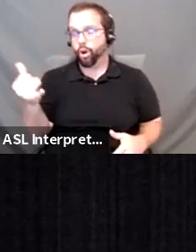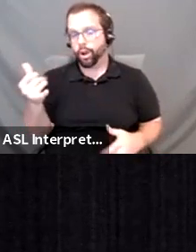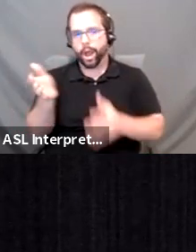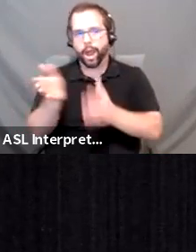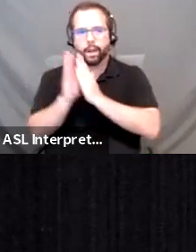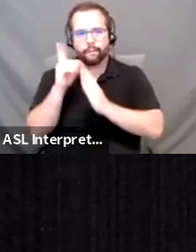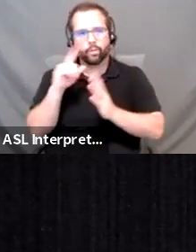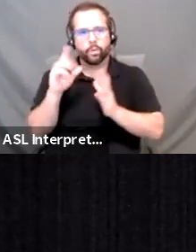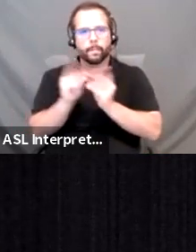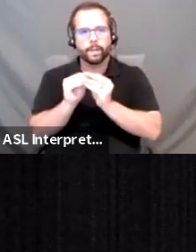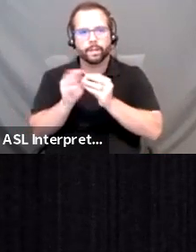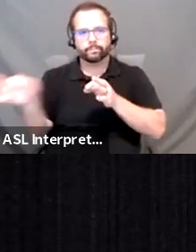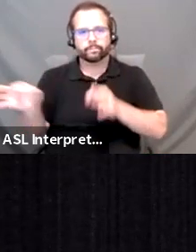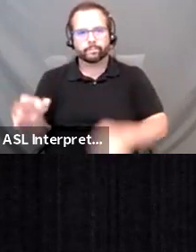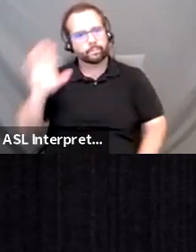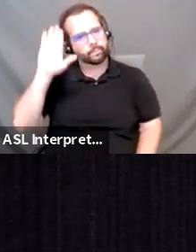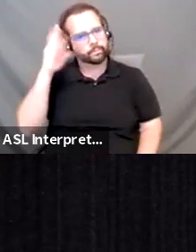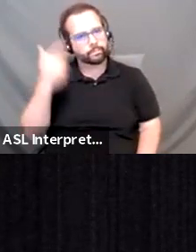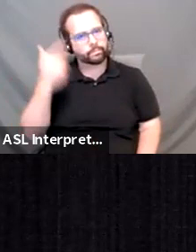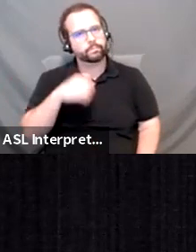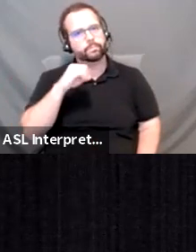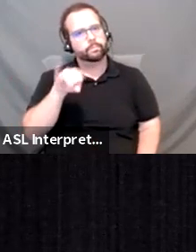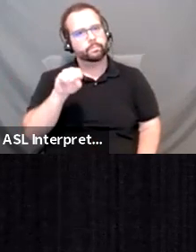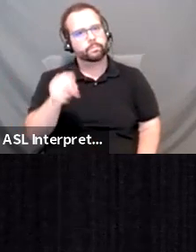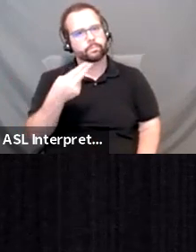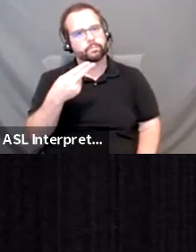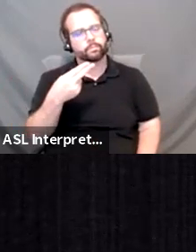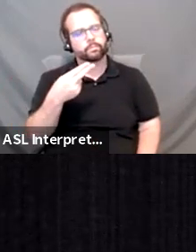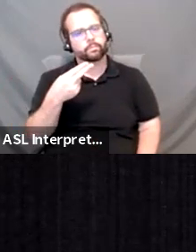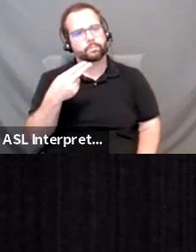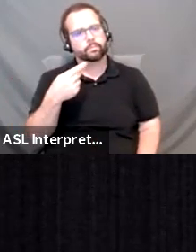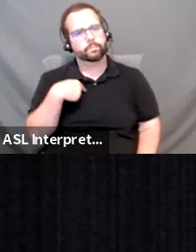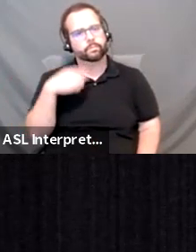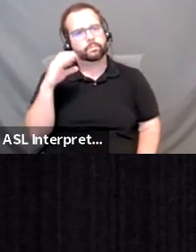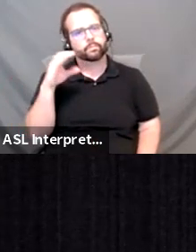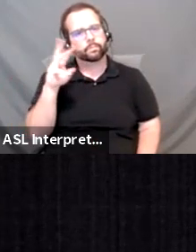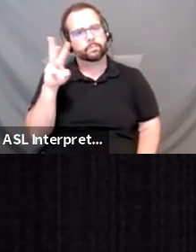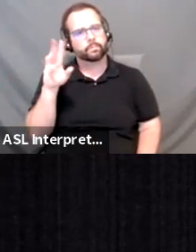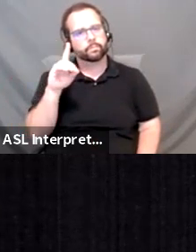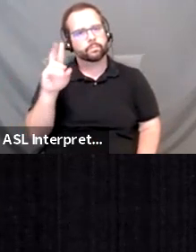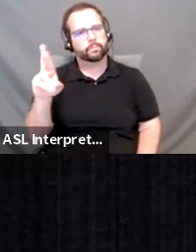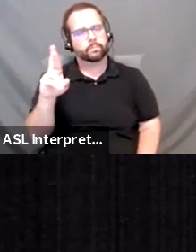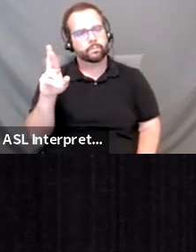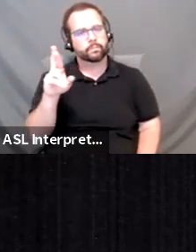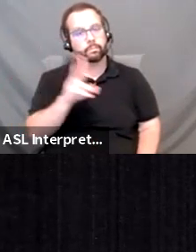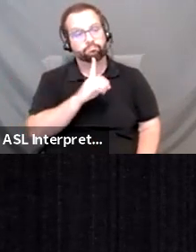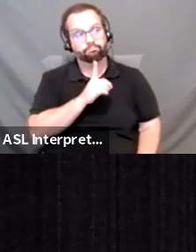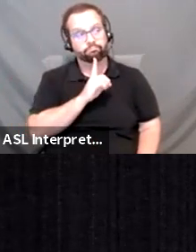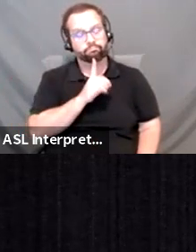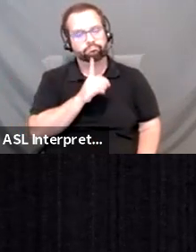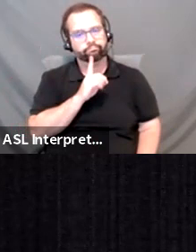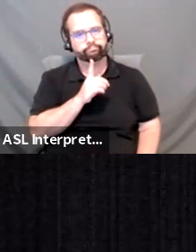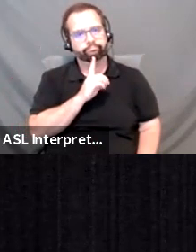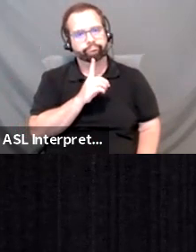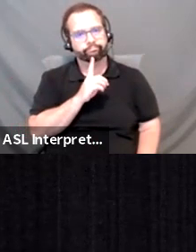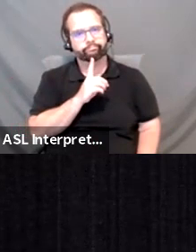This is Josh from Central Washington Disability Resources over in Ellensburg, Washington, and it really is a thing. I mean,